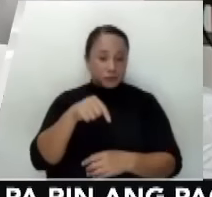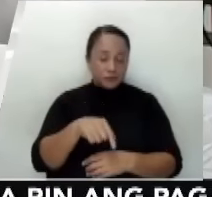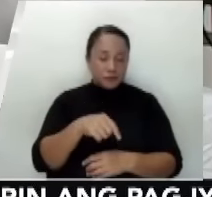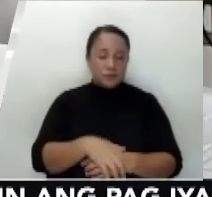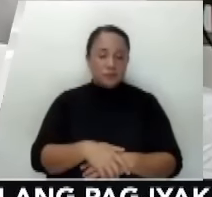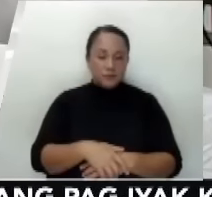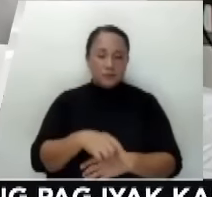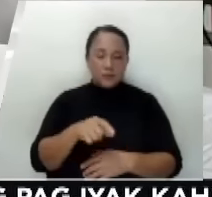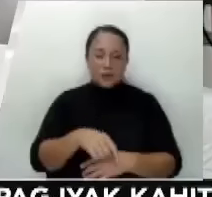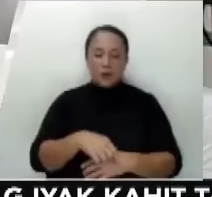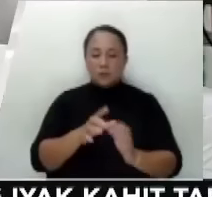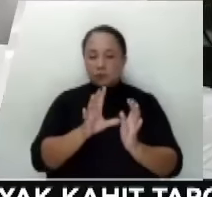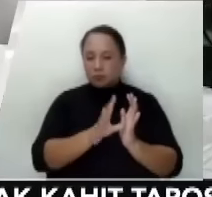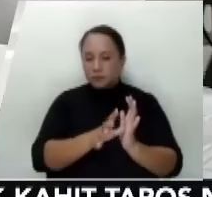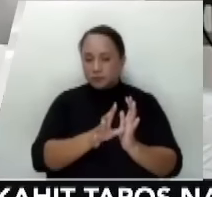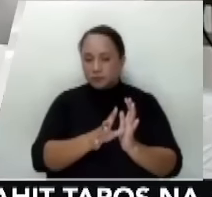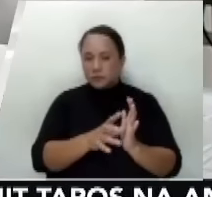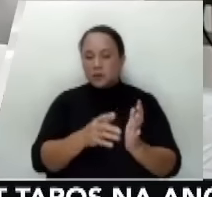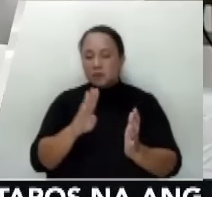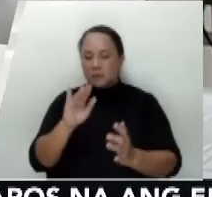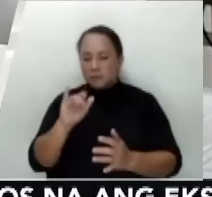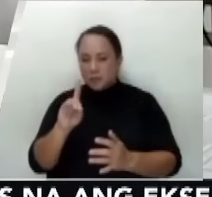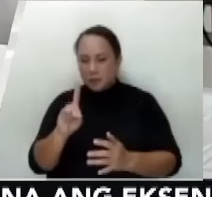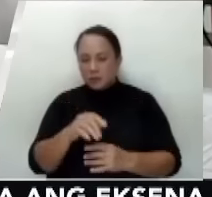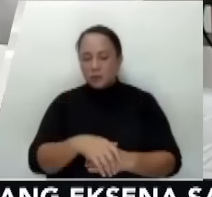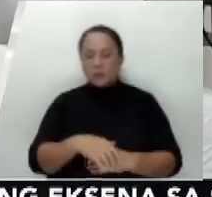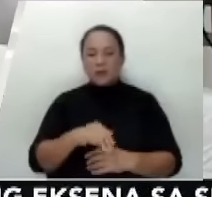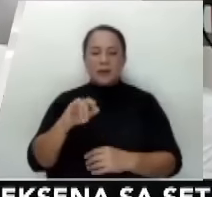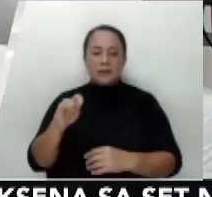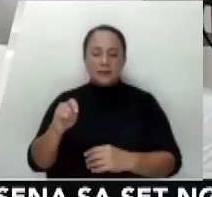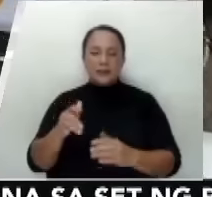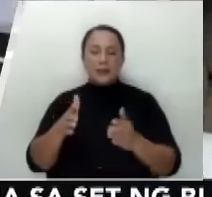Comlink bit, no, is just the IT platform.